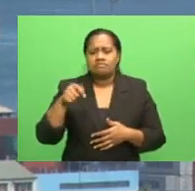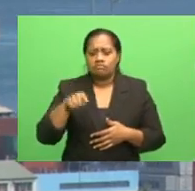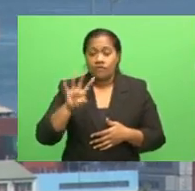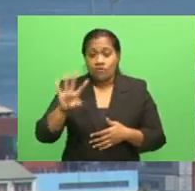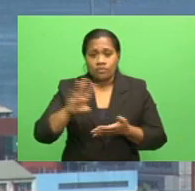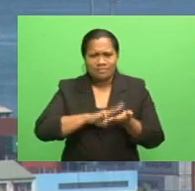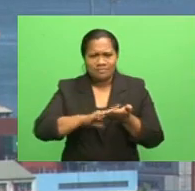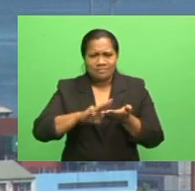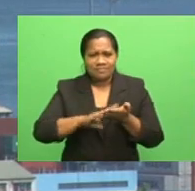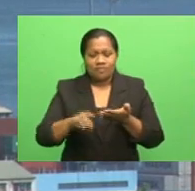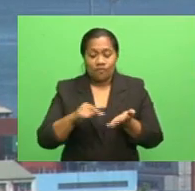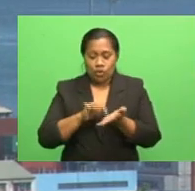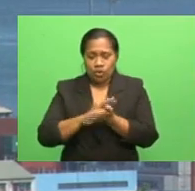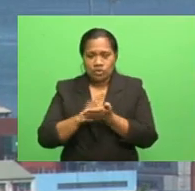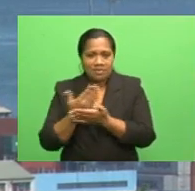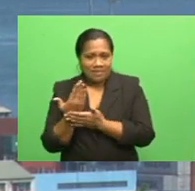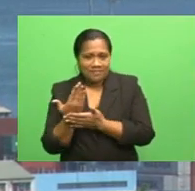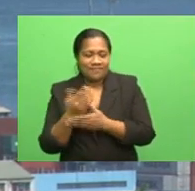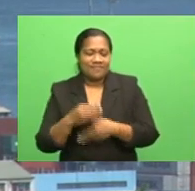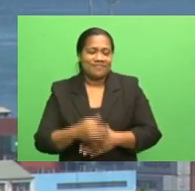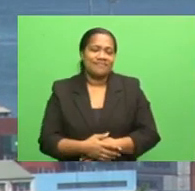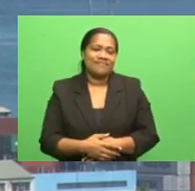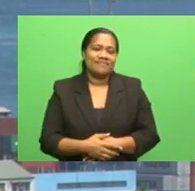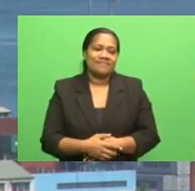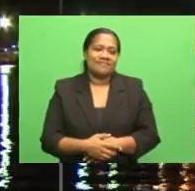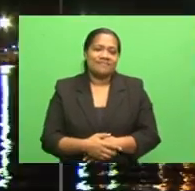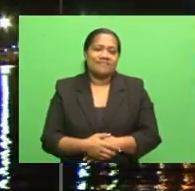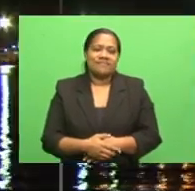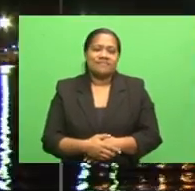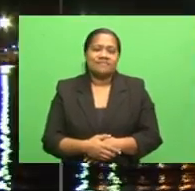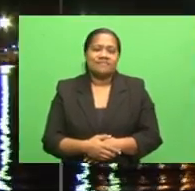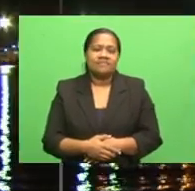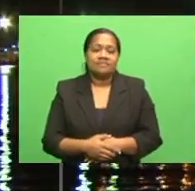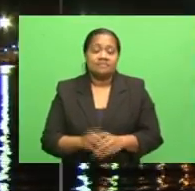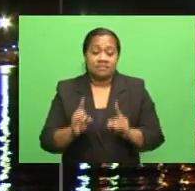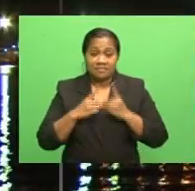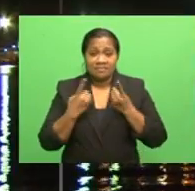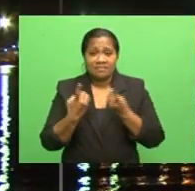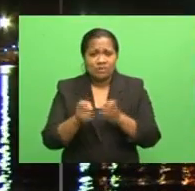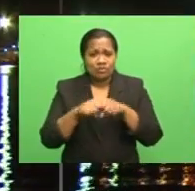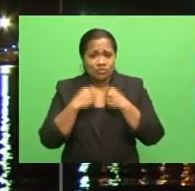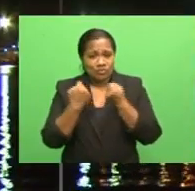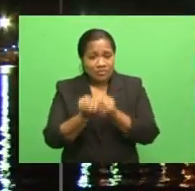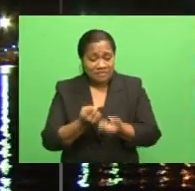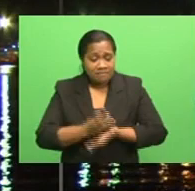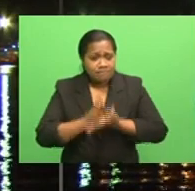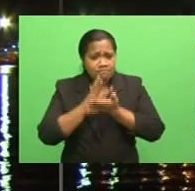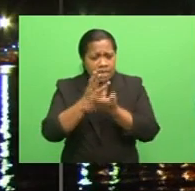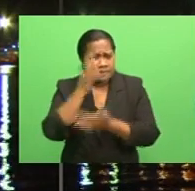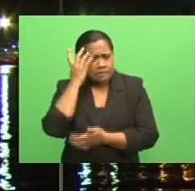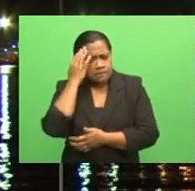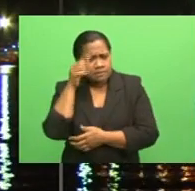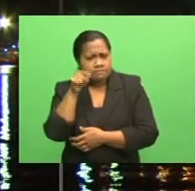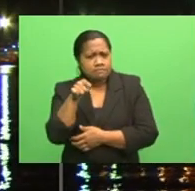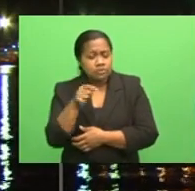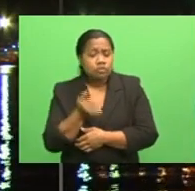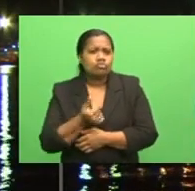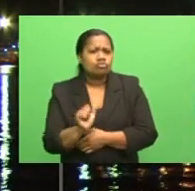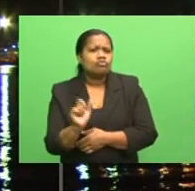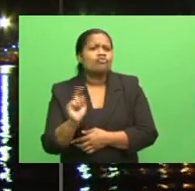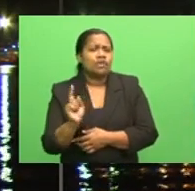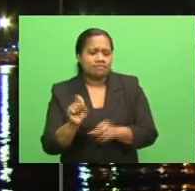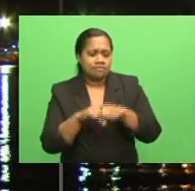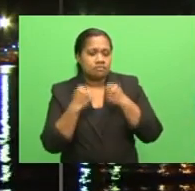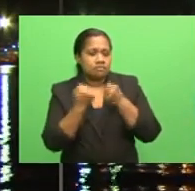of Thursday. Koroi Tandulala, FBC News. The Department of Social Welfare is concerned with the use of social media